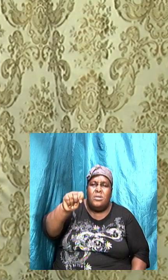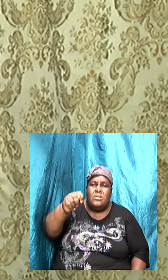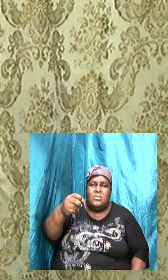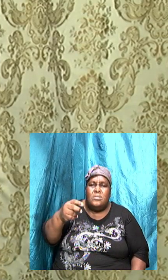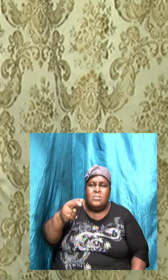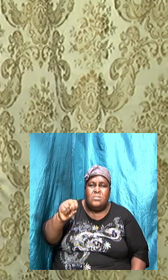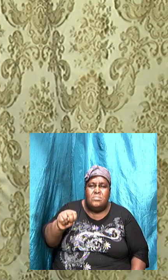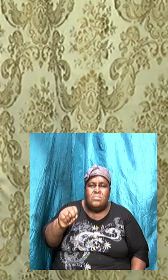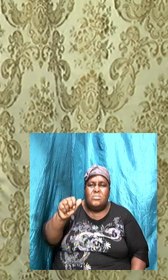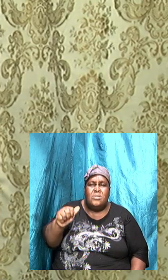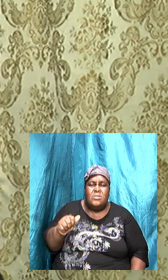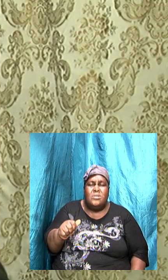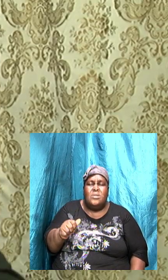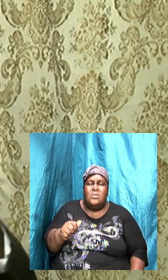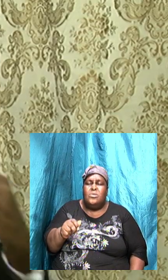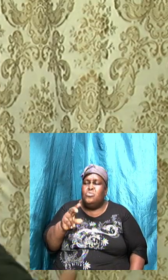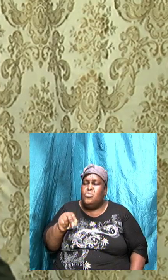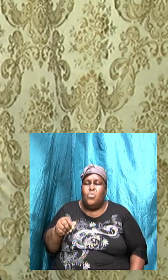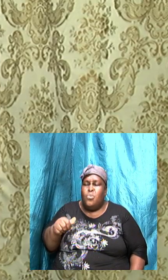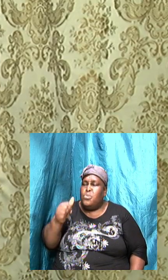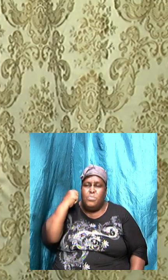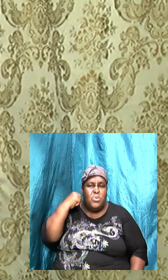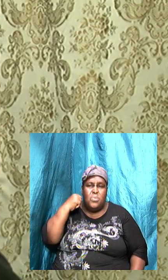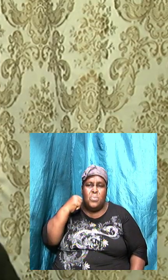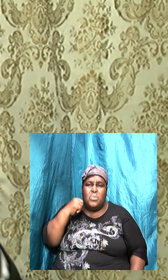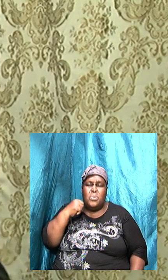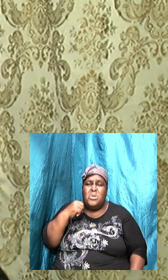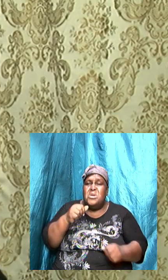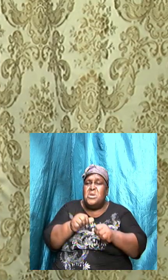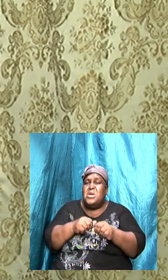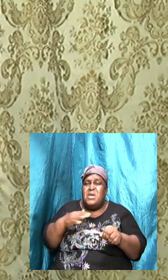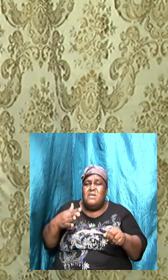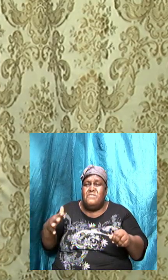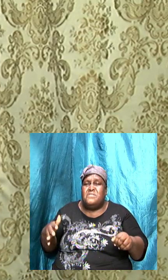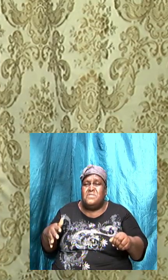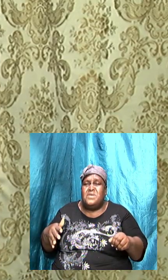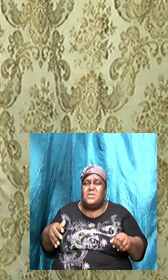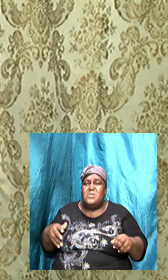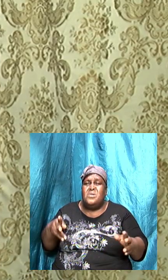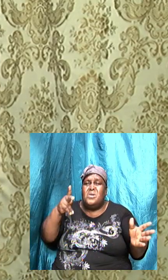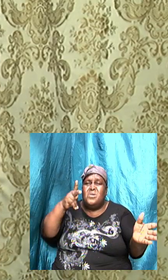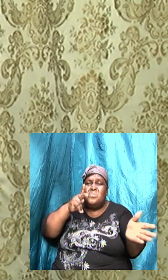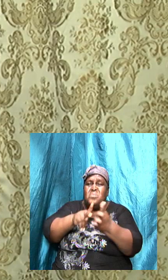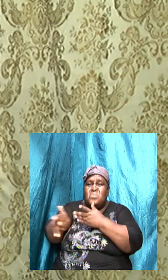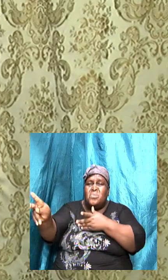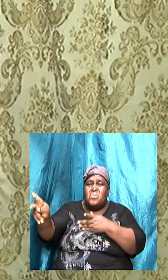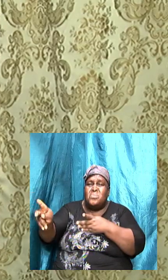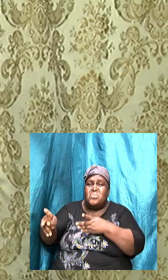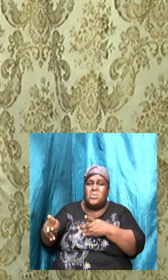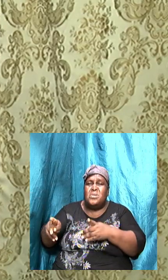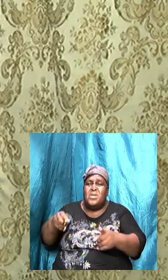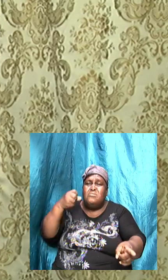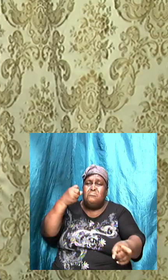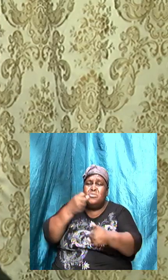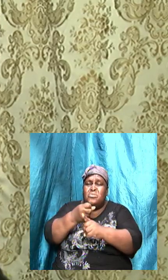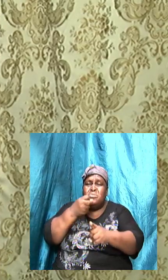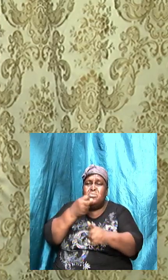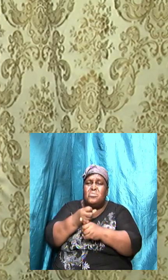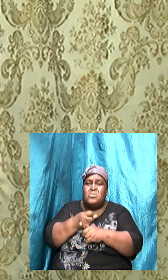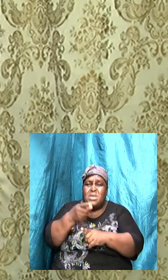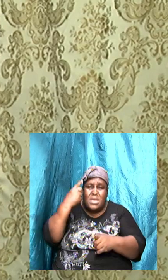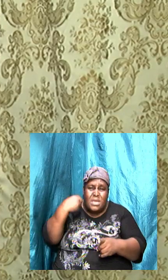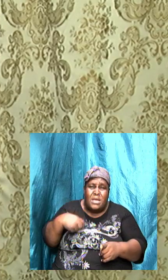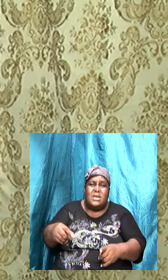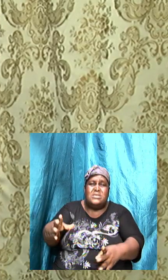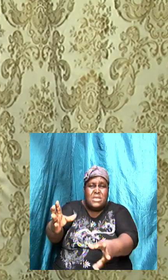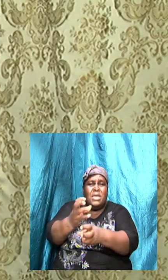atrocity, everything levied against them, they were being killed, they were being persecuted simply because they held